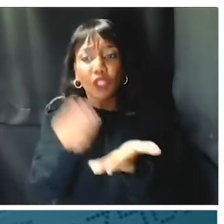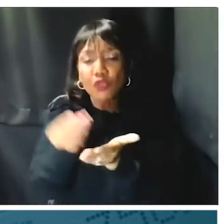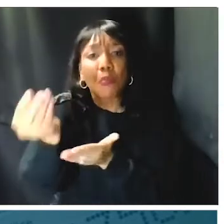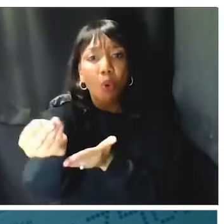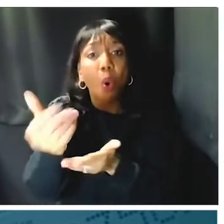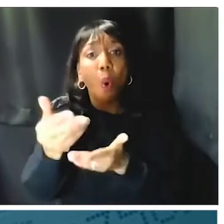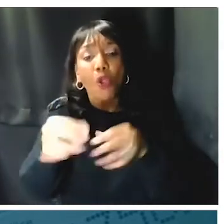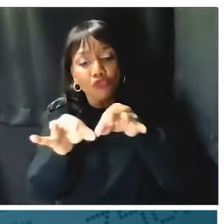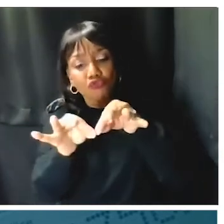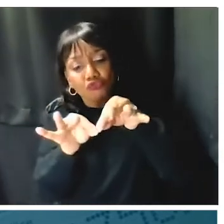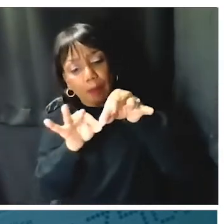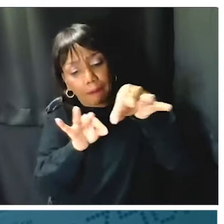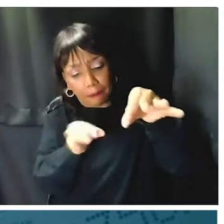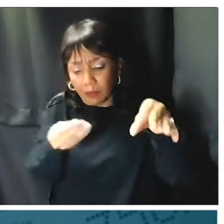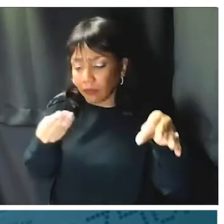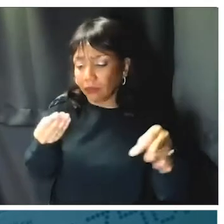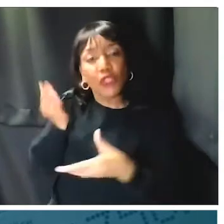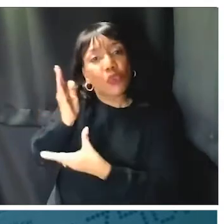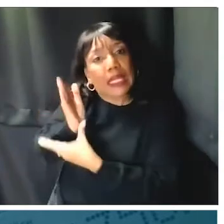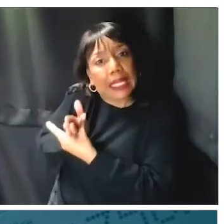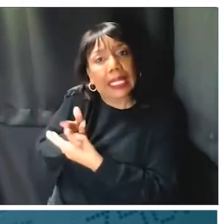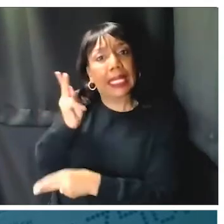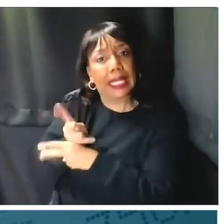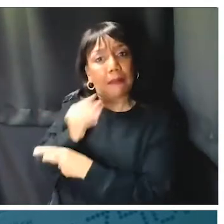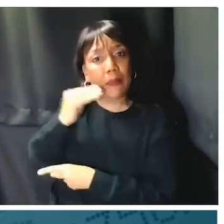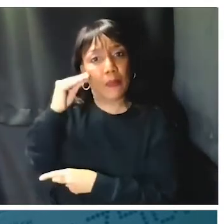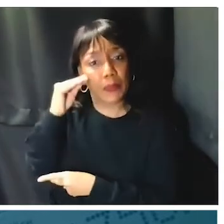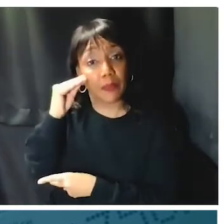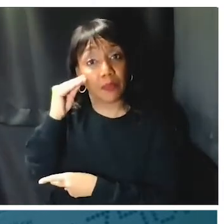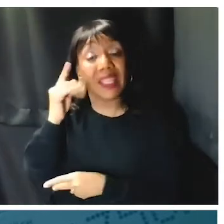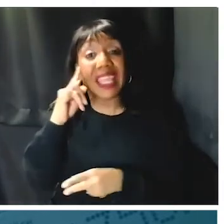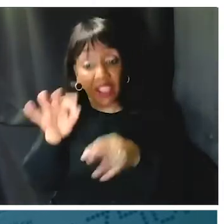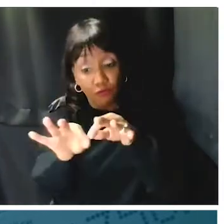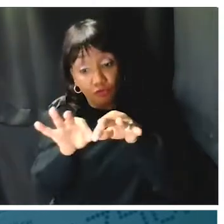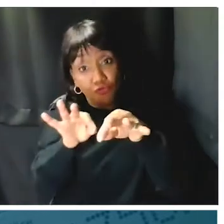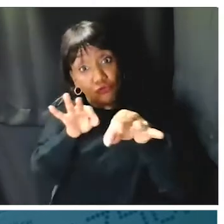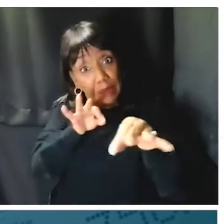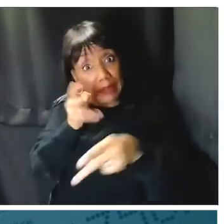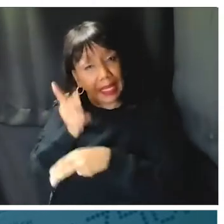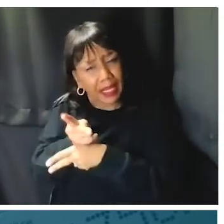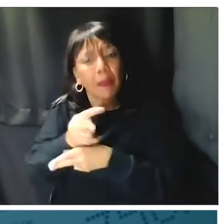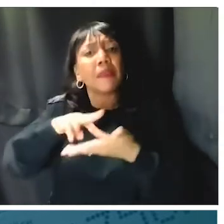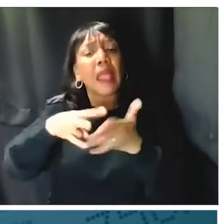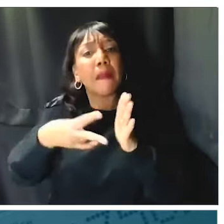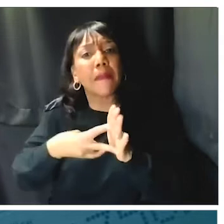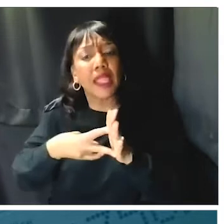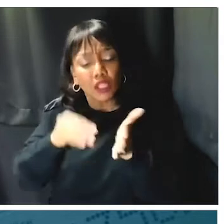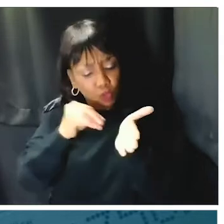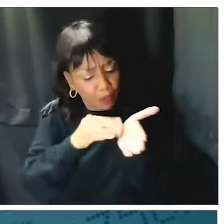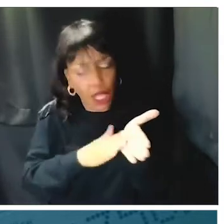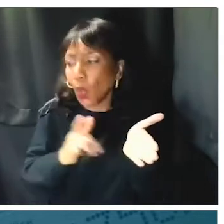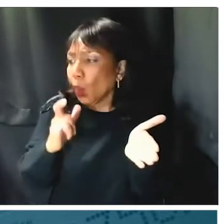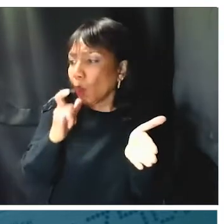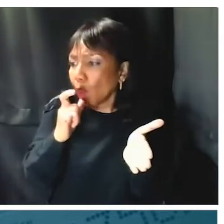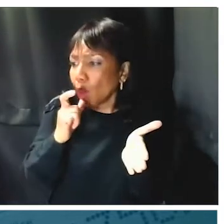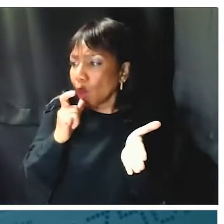off and keep for your records. If your receipt is one that you can tear off, make sure you add who